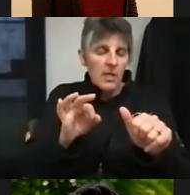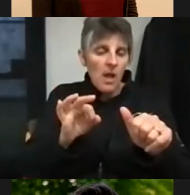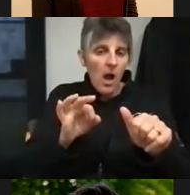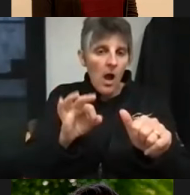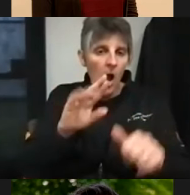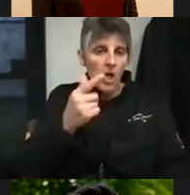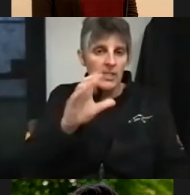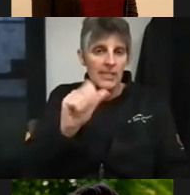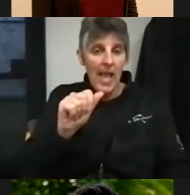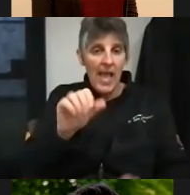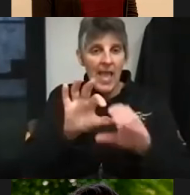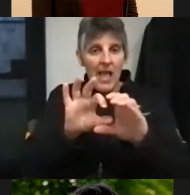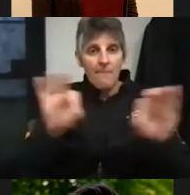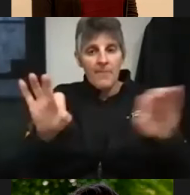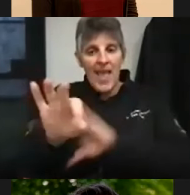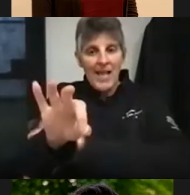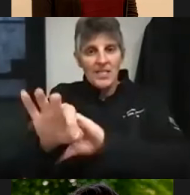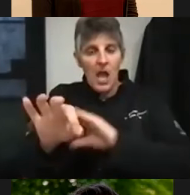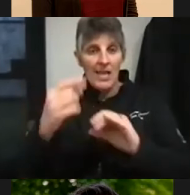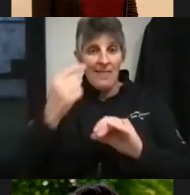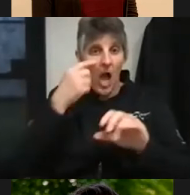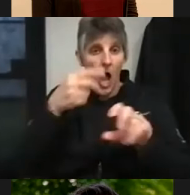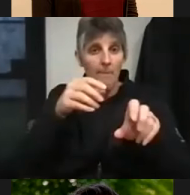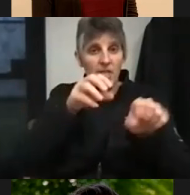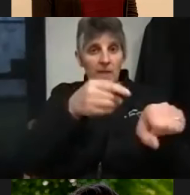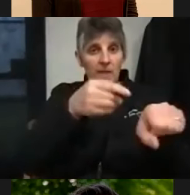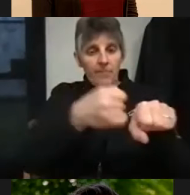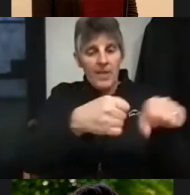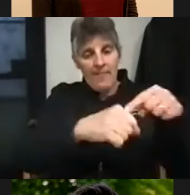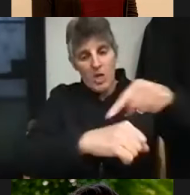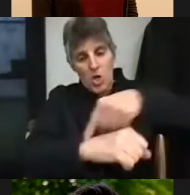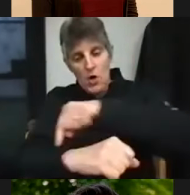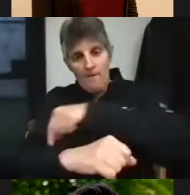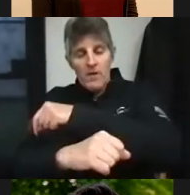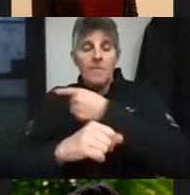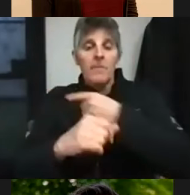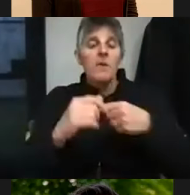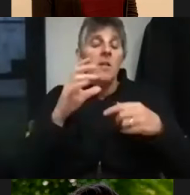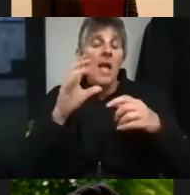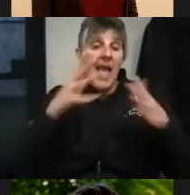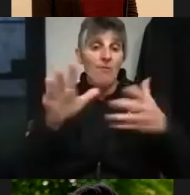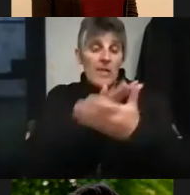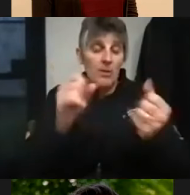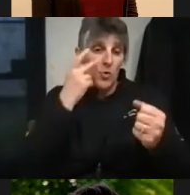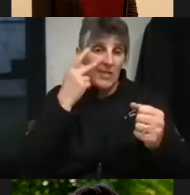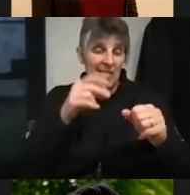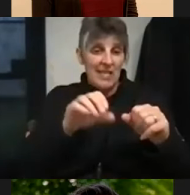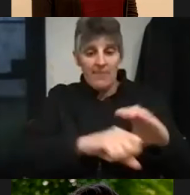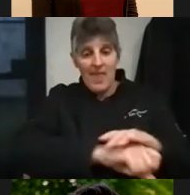RGC axons in the optic nerve. So after the AMD damage, you see the axons are